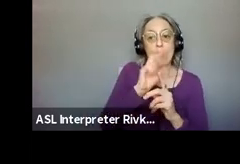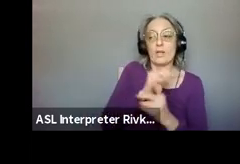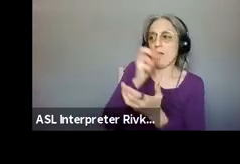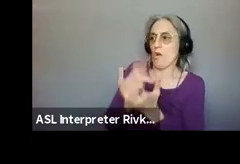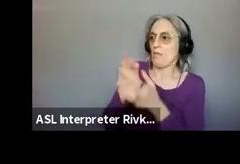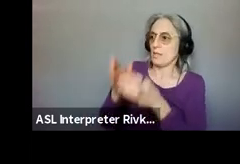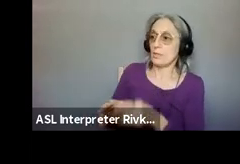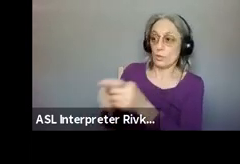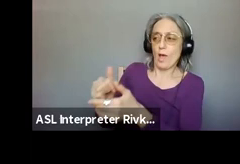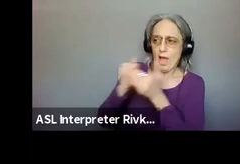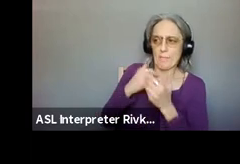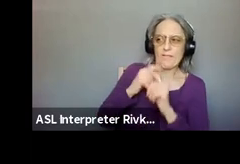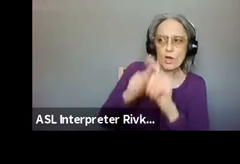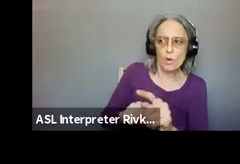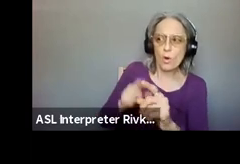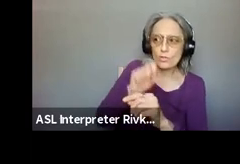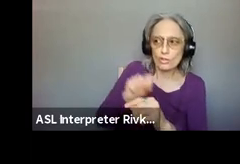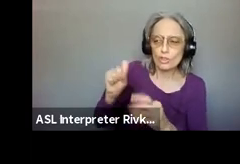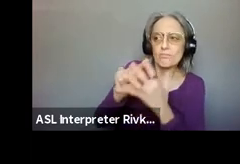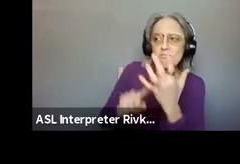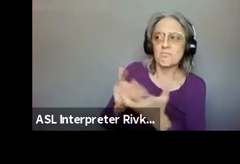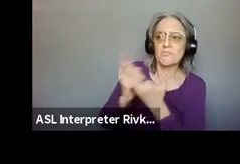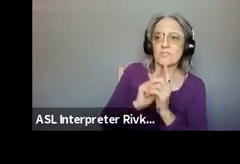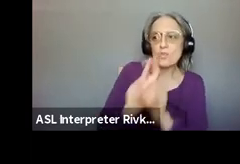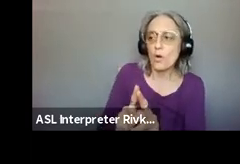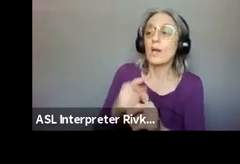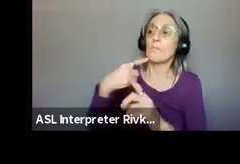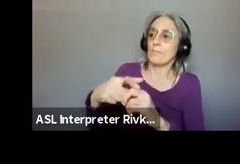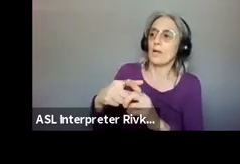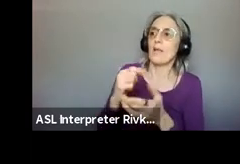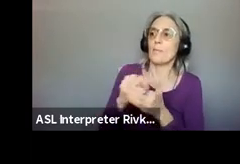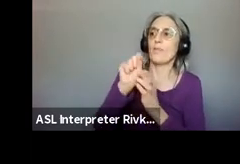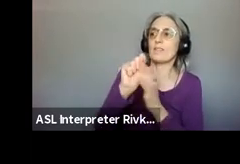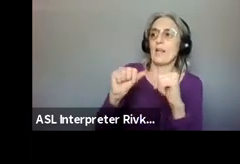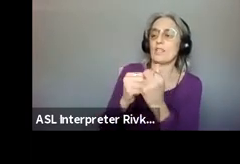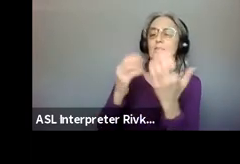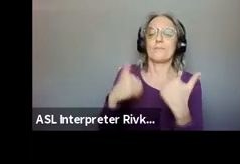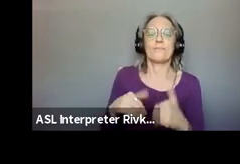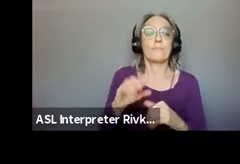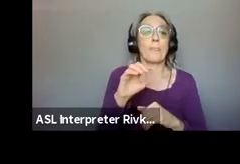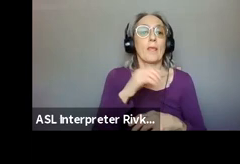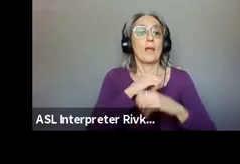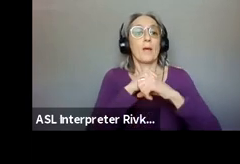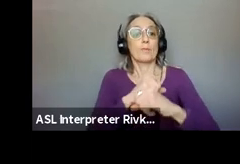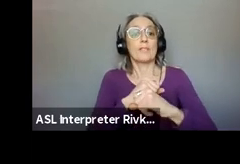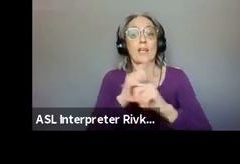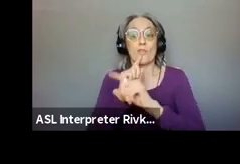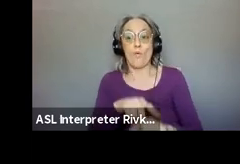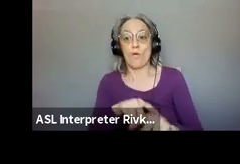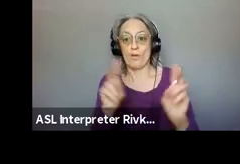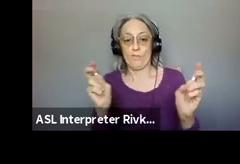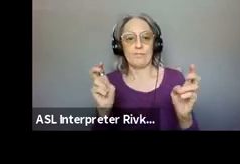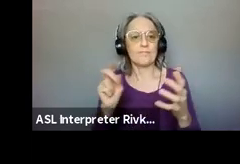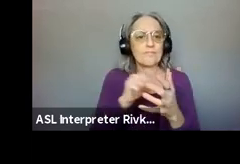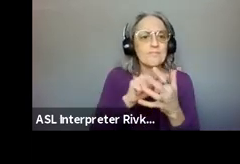both at your hearing and represent you in correspondence with the state agency. Protection orders can be really helpful if there is